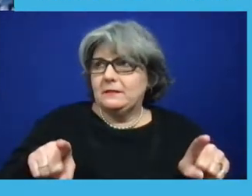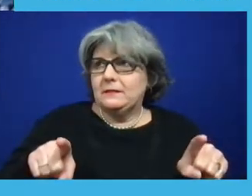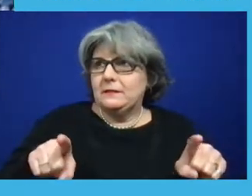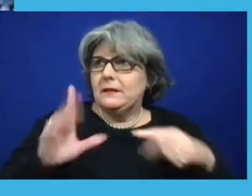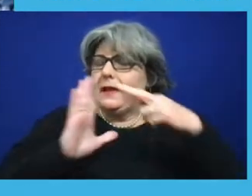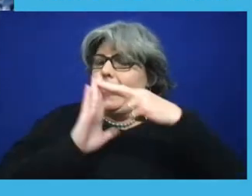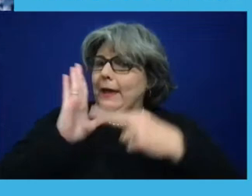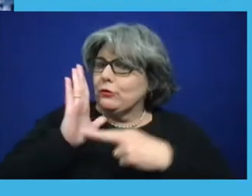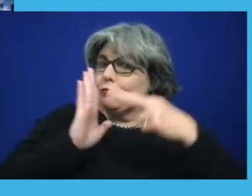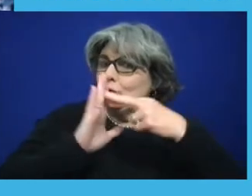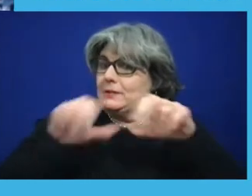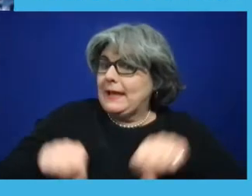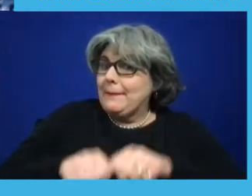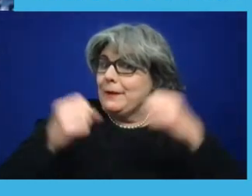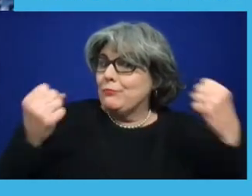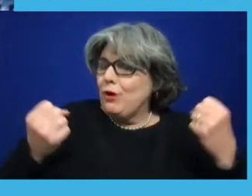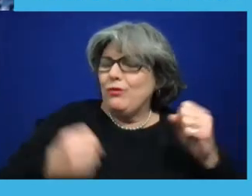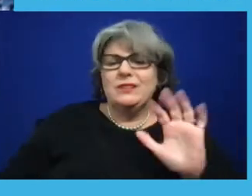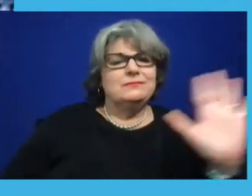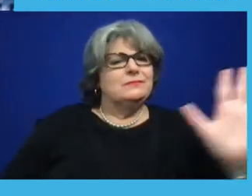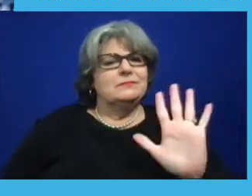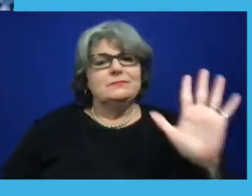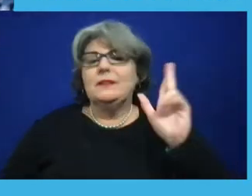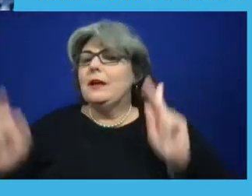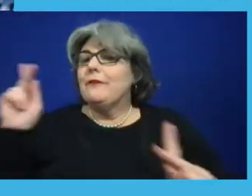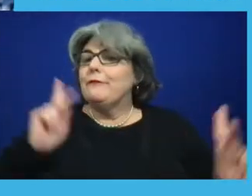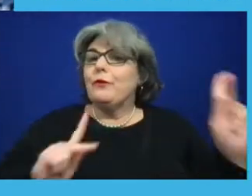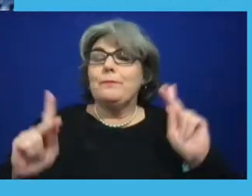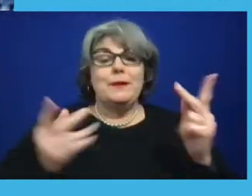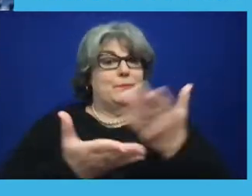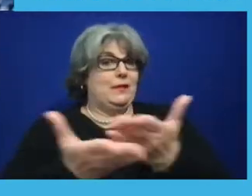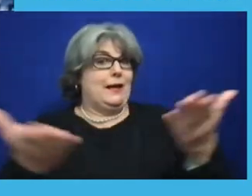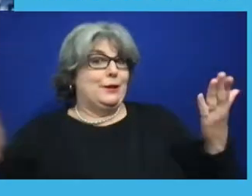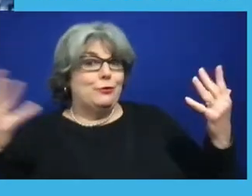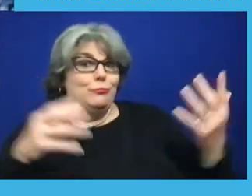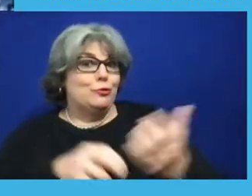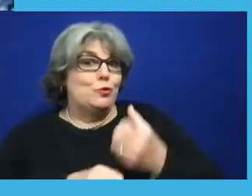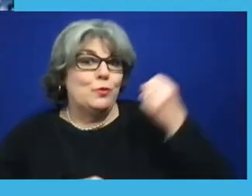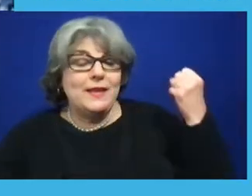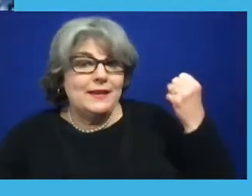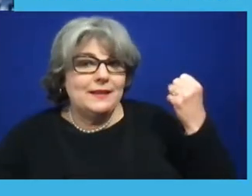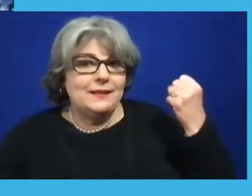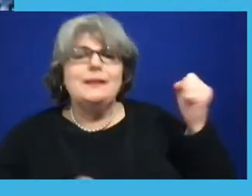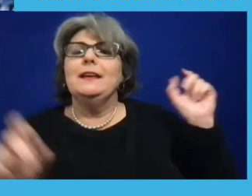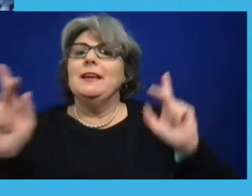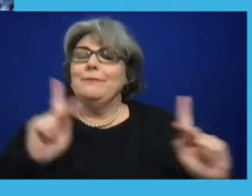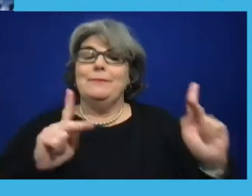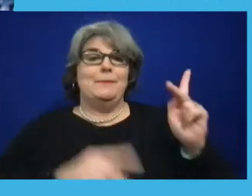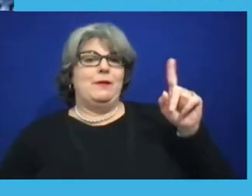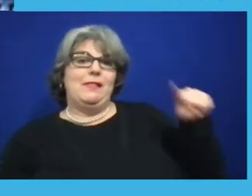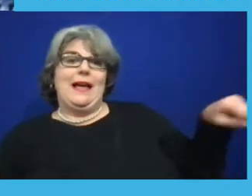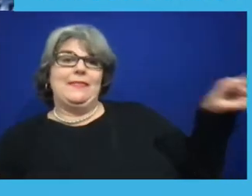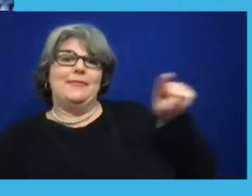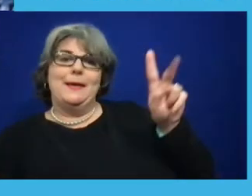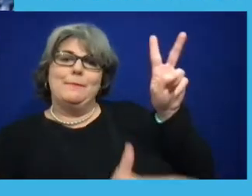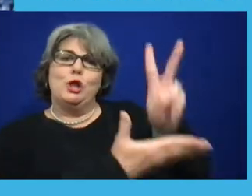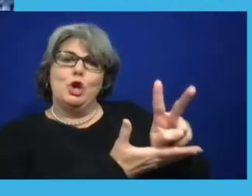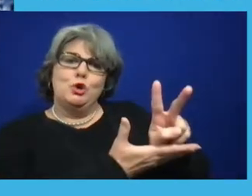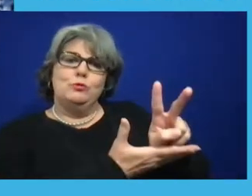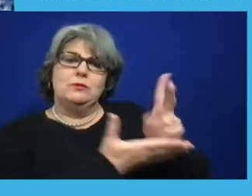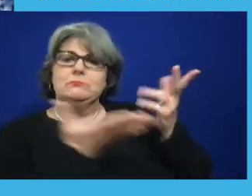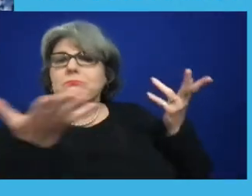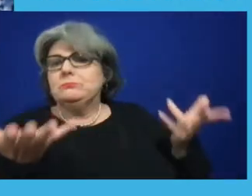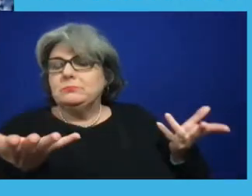mean zero-sum game where anything goes and rules are made to be broken. And the only way for people like us to